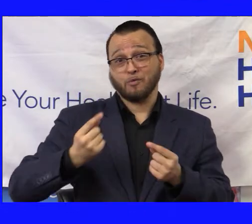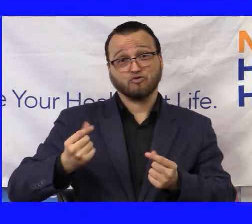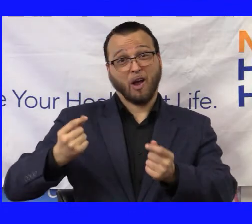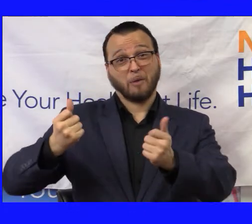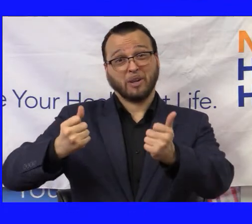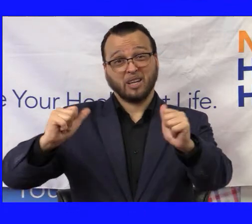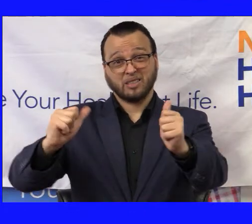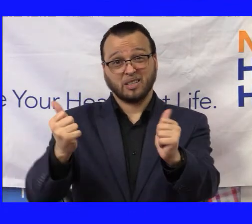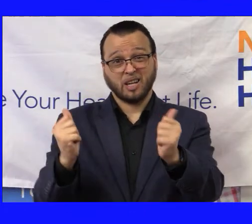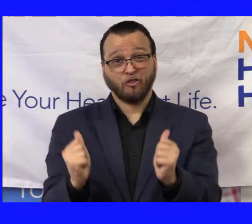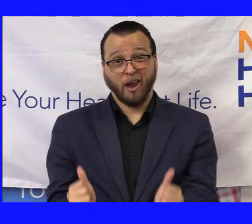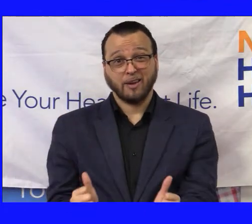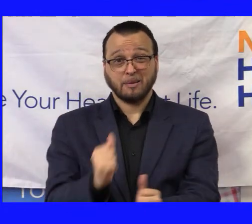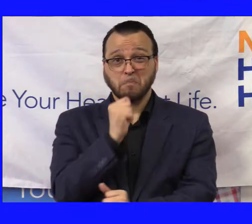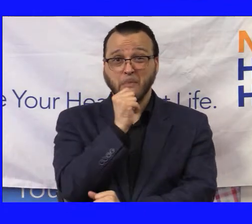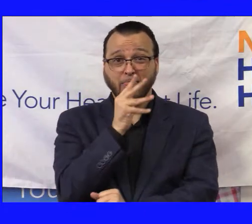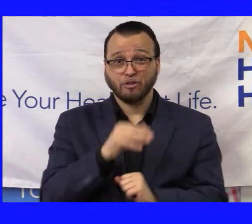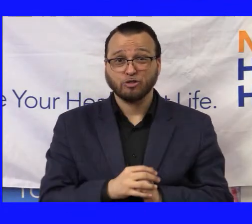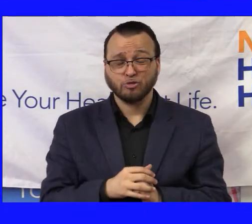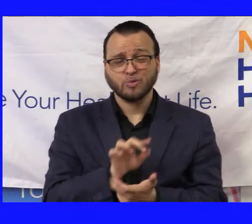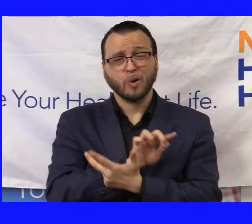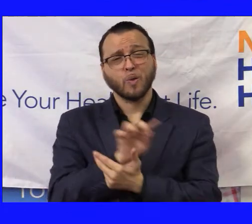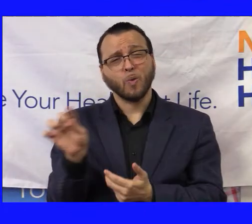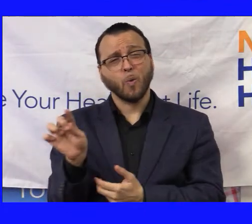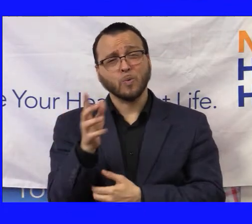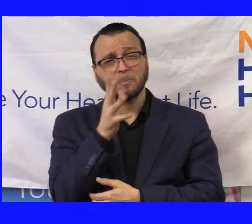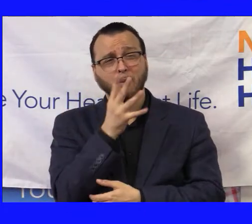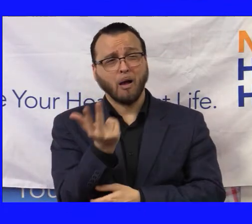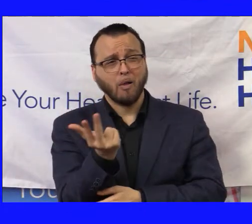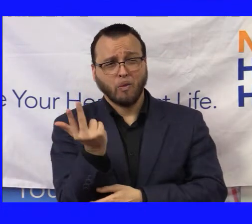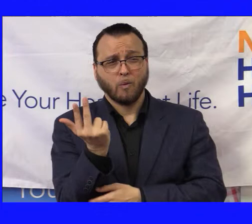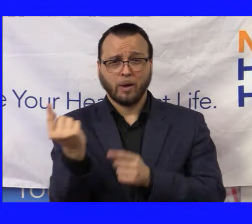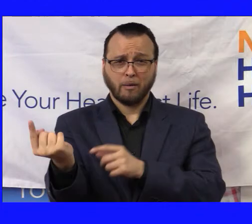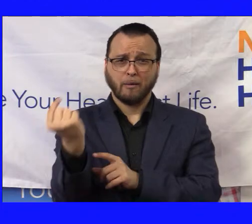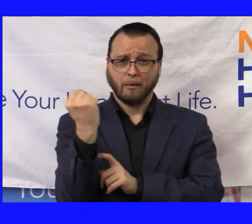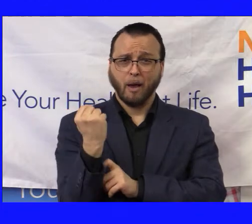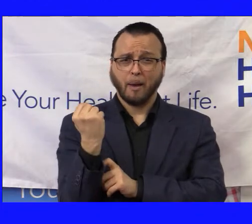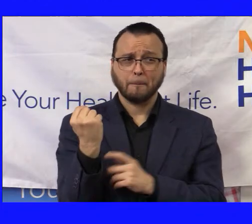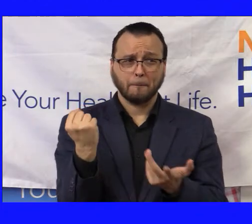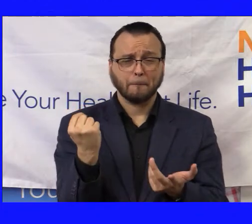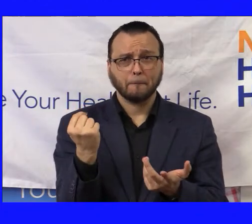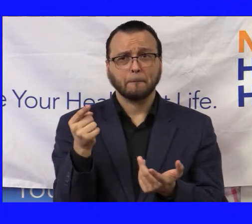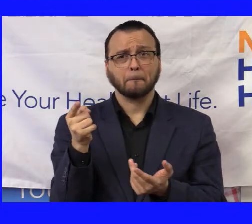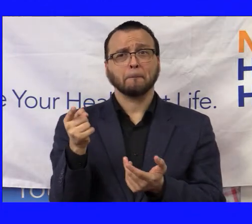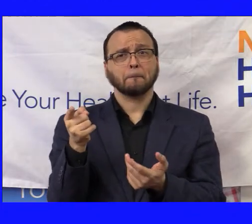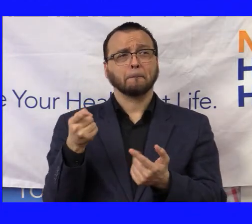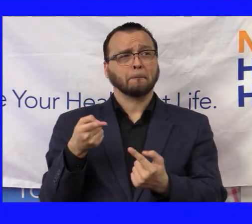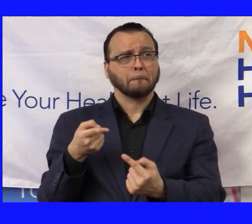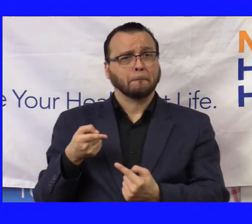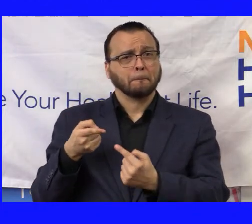deteriorating mothers. These mothers came in and they were having,